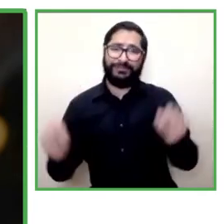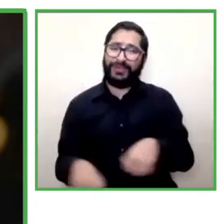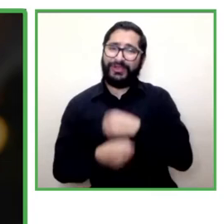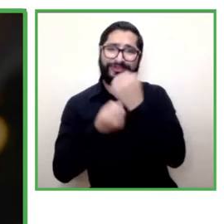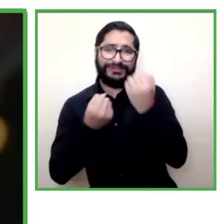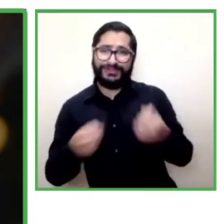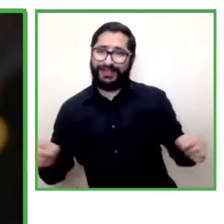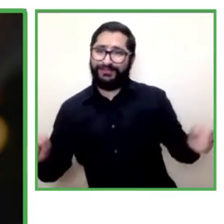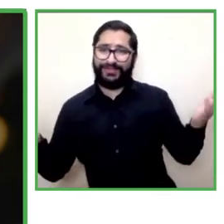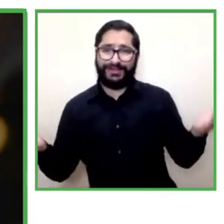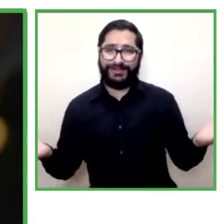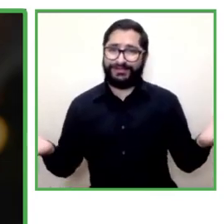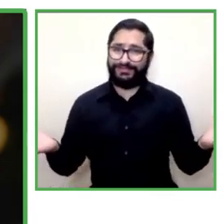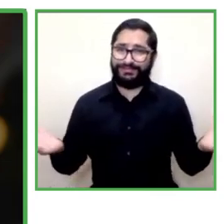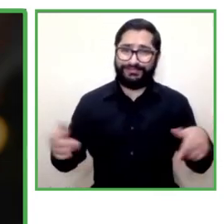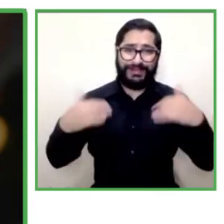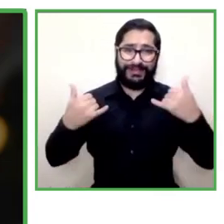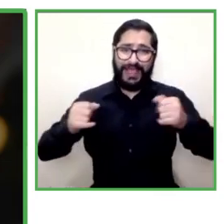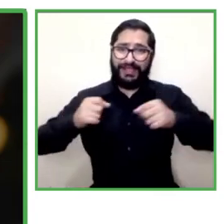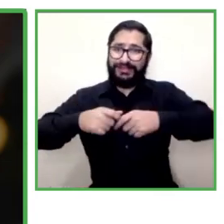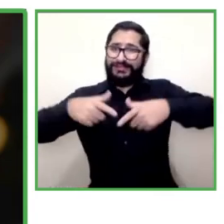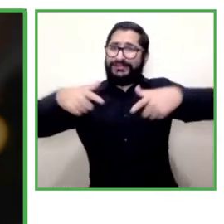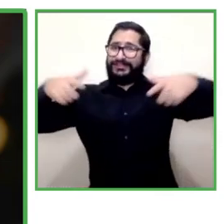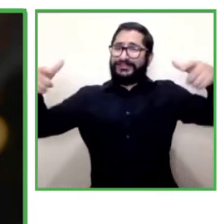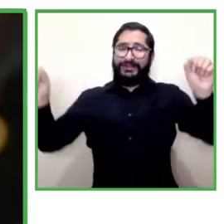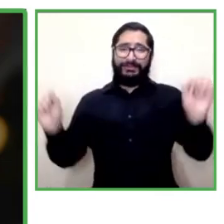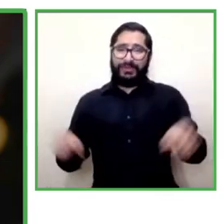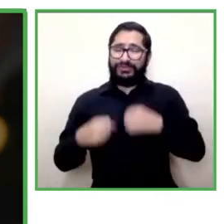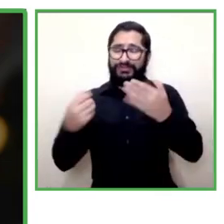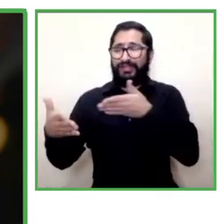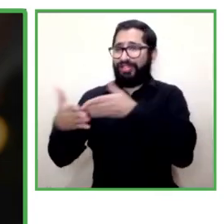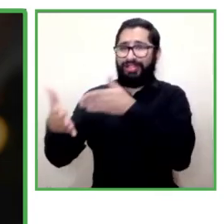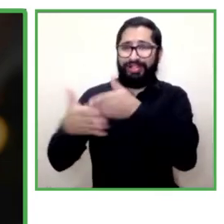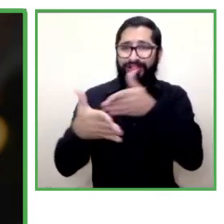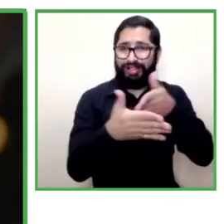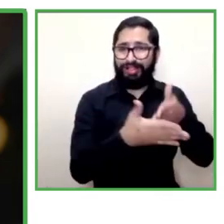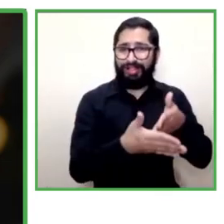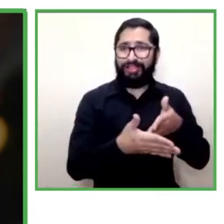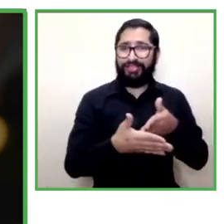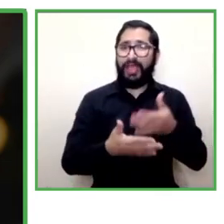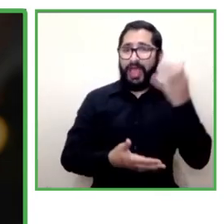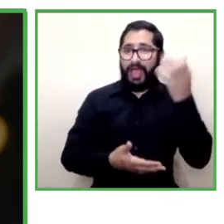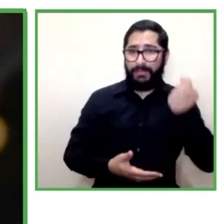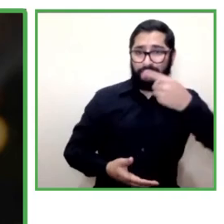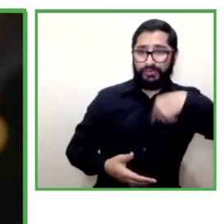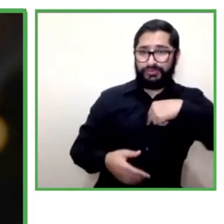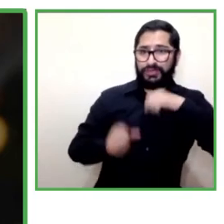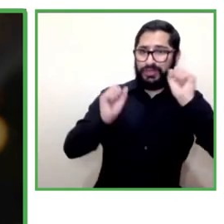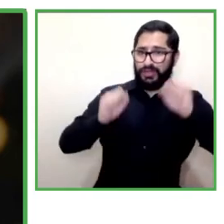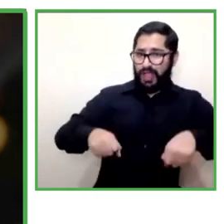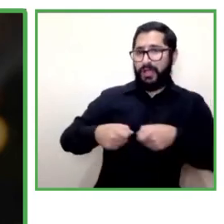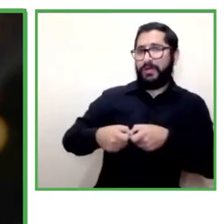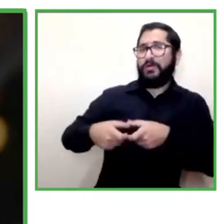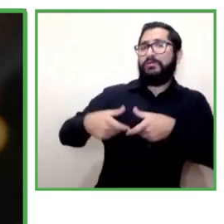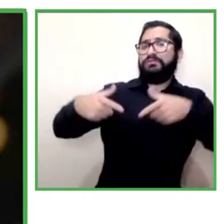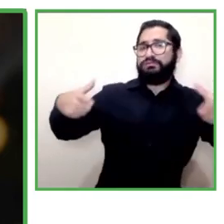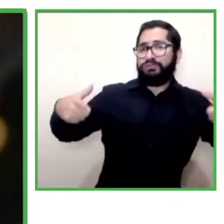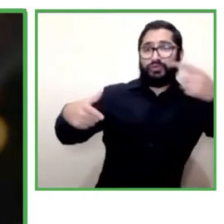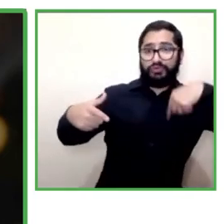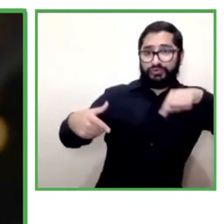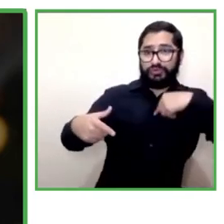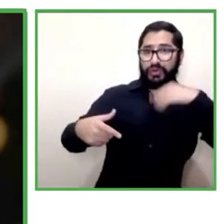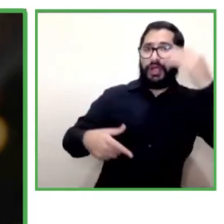that period of time. So we will believe it will be much better at the end of the year, and we will start